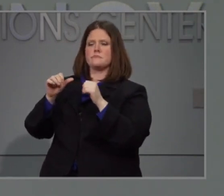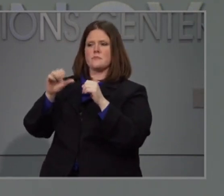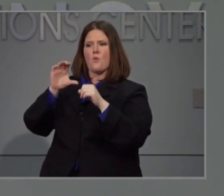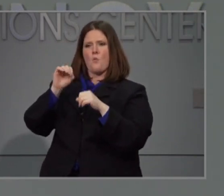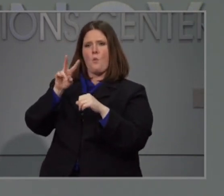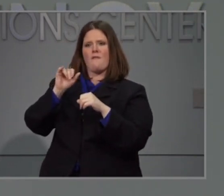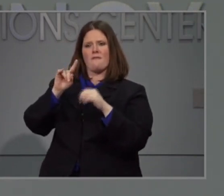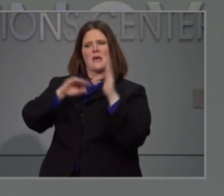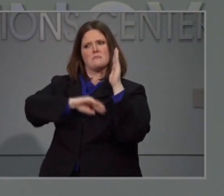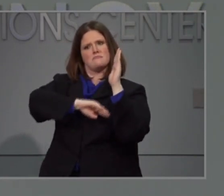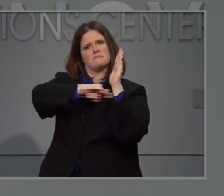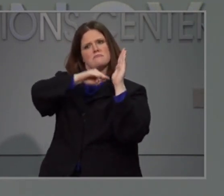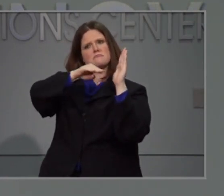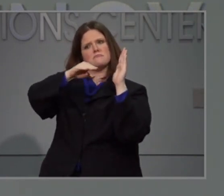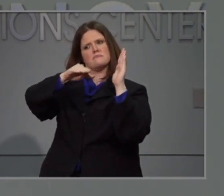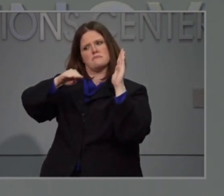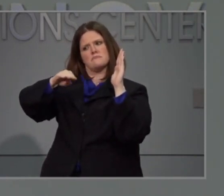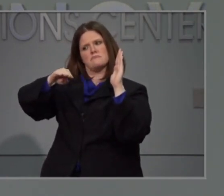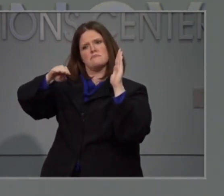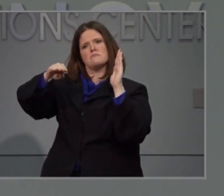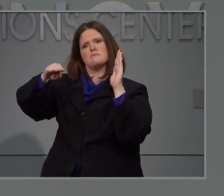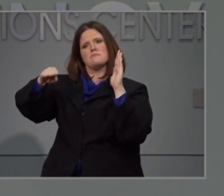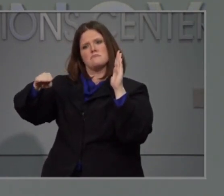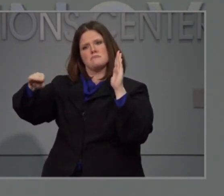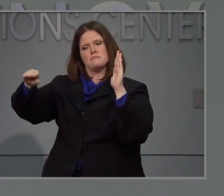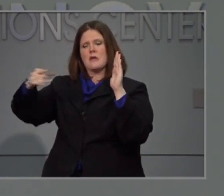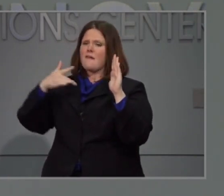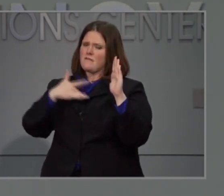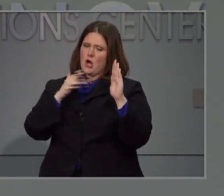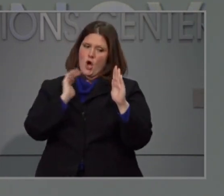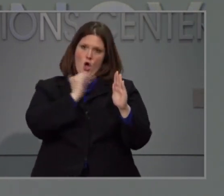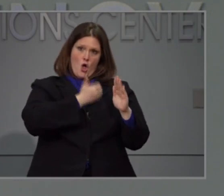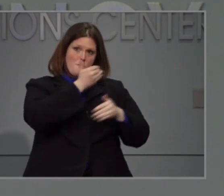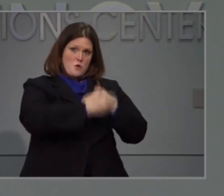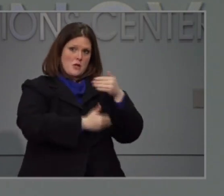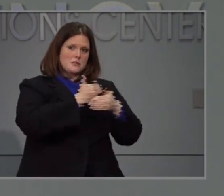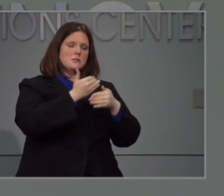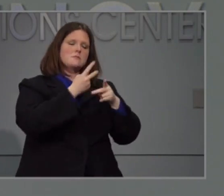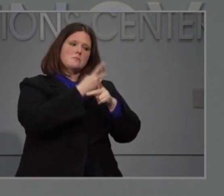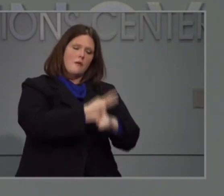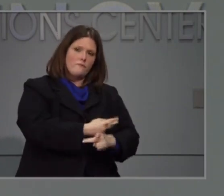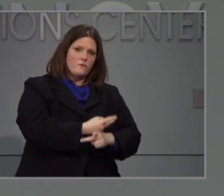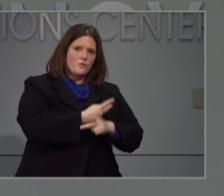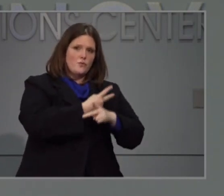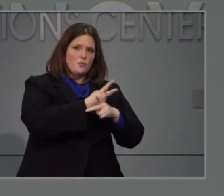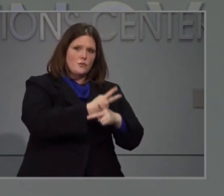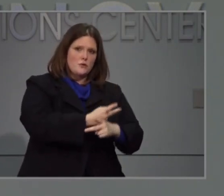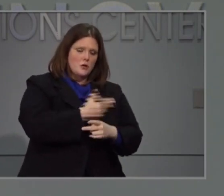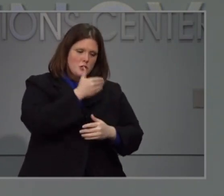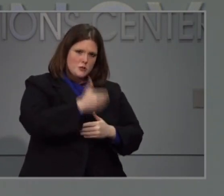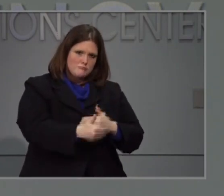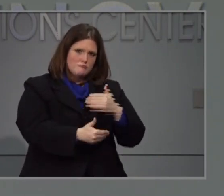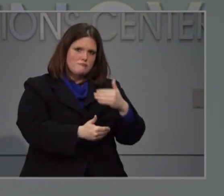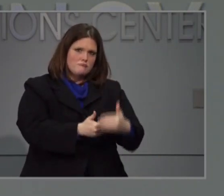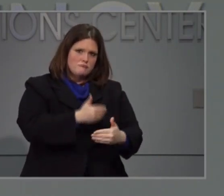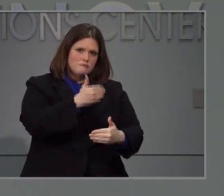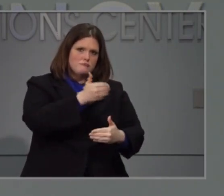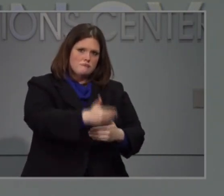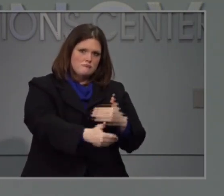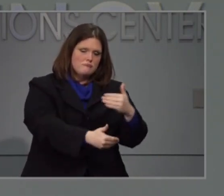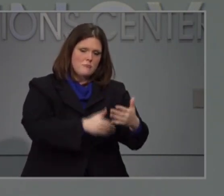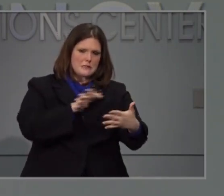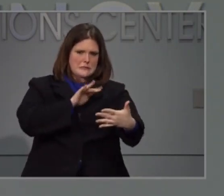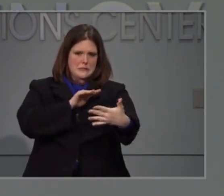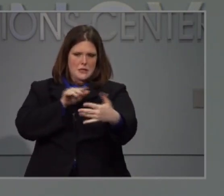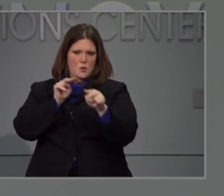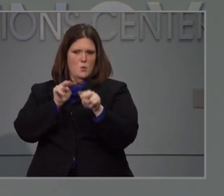this cautious and very appropriate and measured step forward as we work through and continue to watch this data.